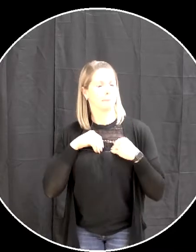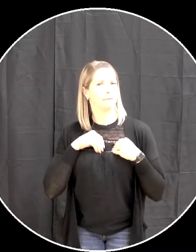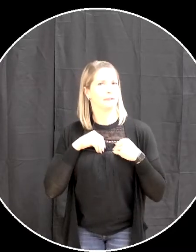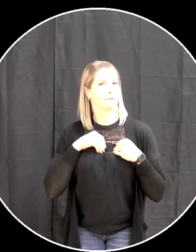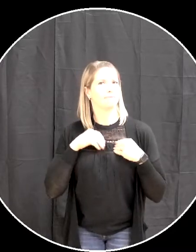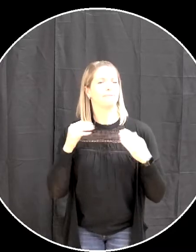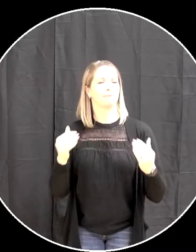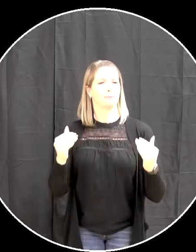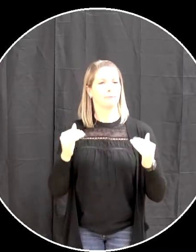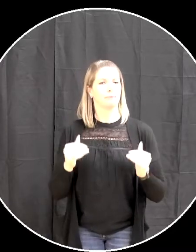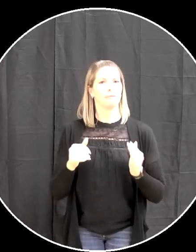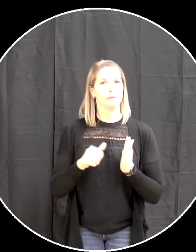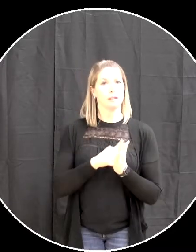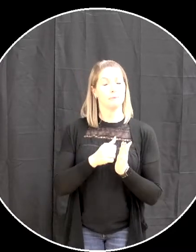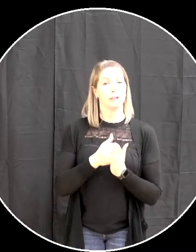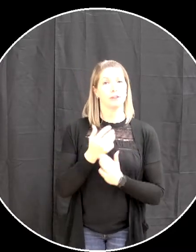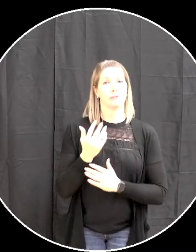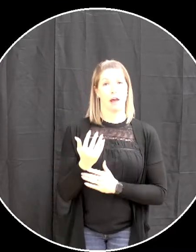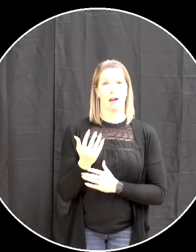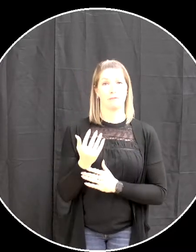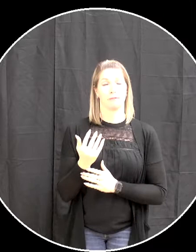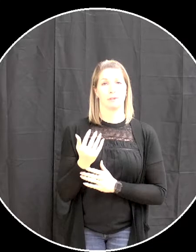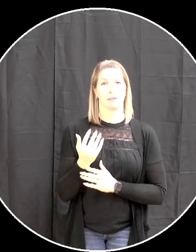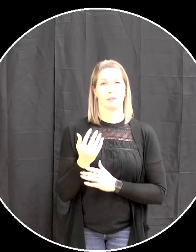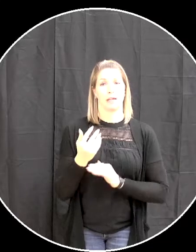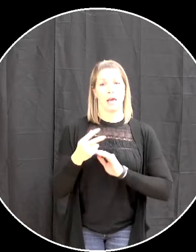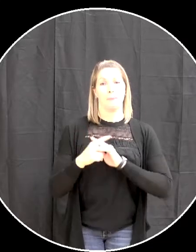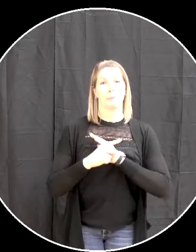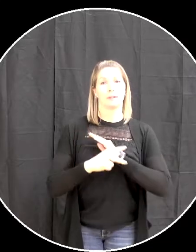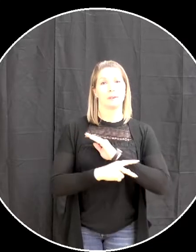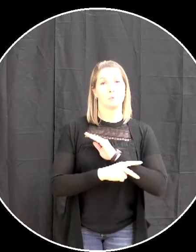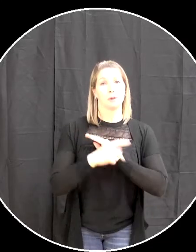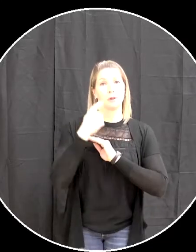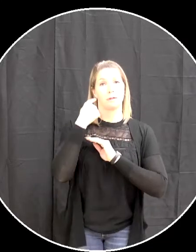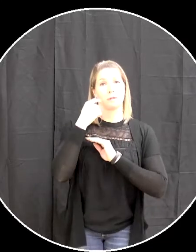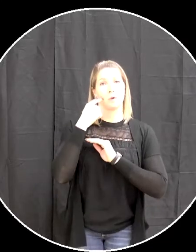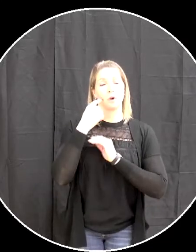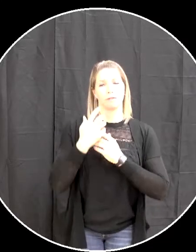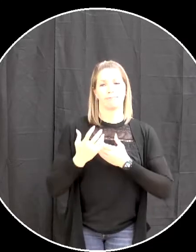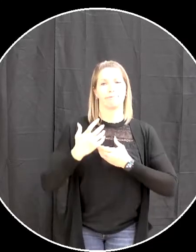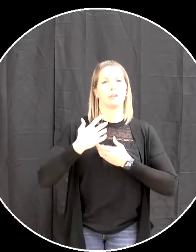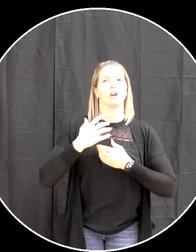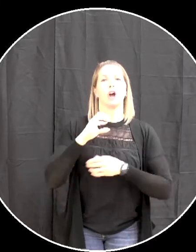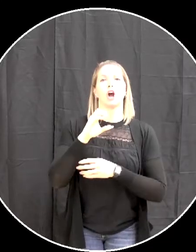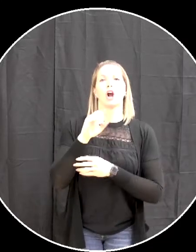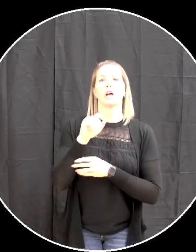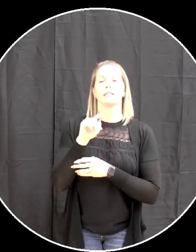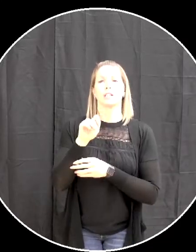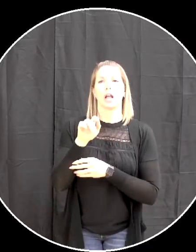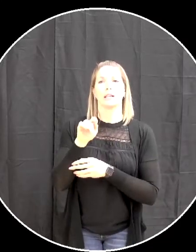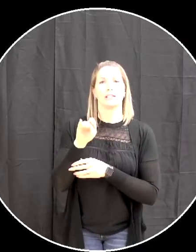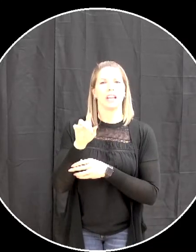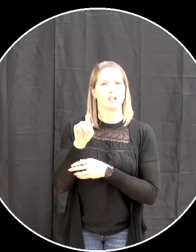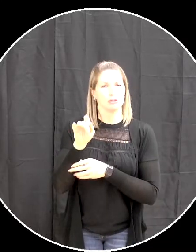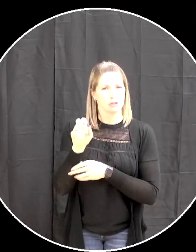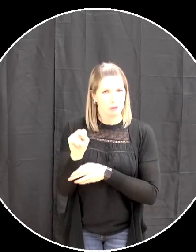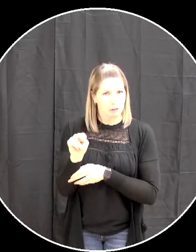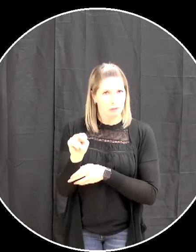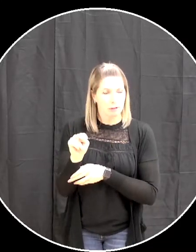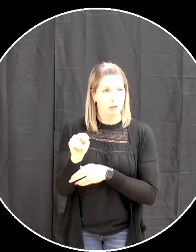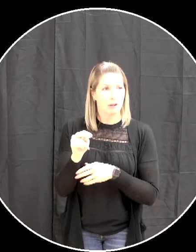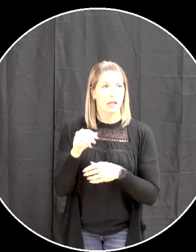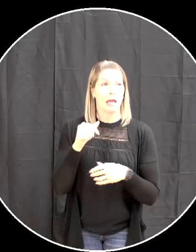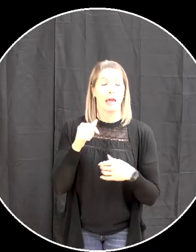Next on page 5 is the principles of consolidation. This is a new section this year. The school district has consolidated